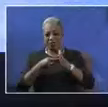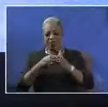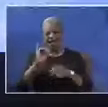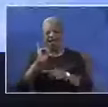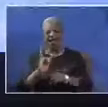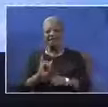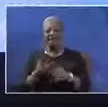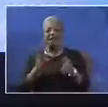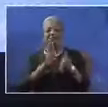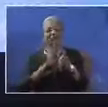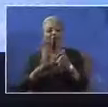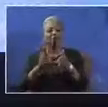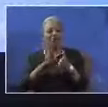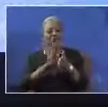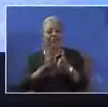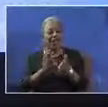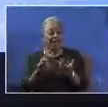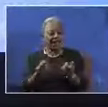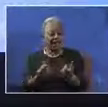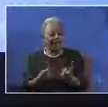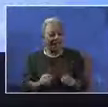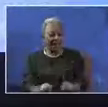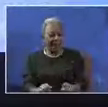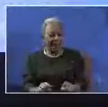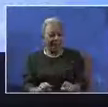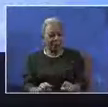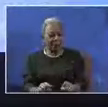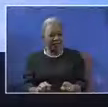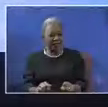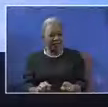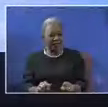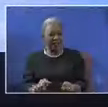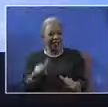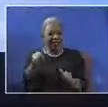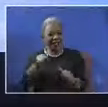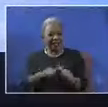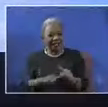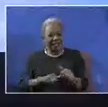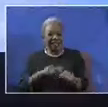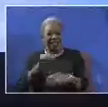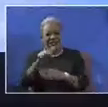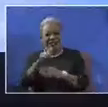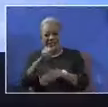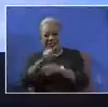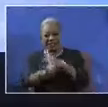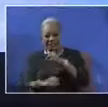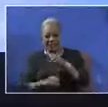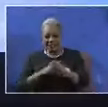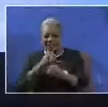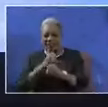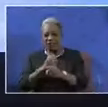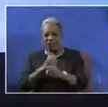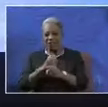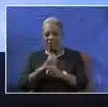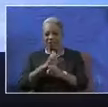census be taken every 10 years. That is a part of the Constitution.